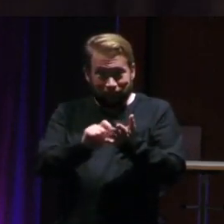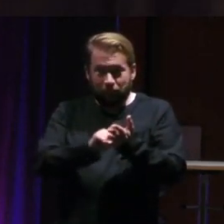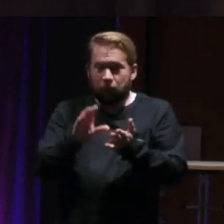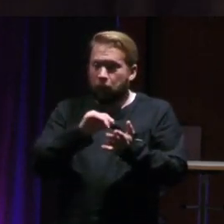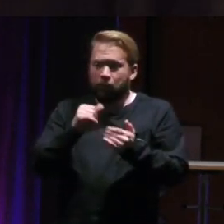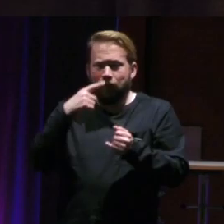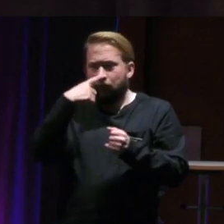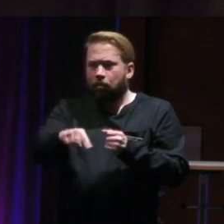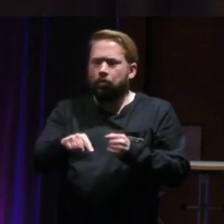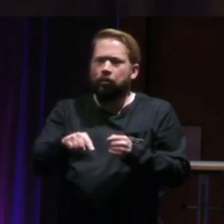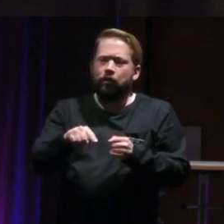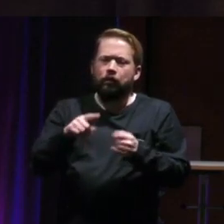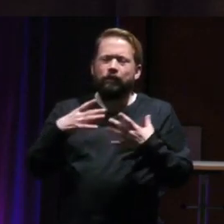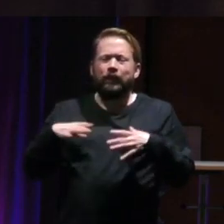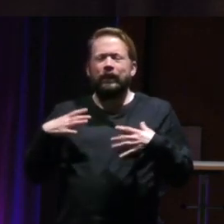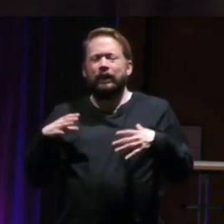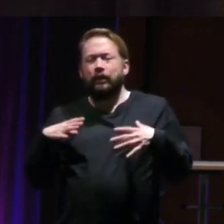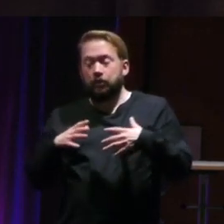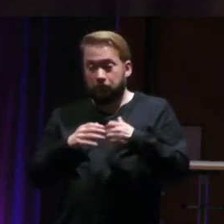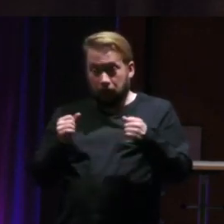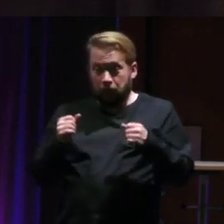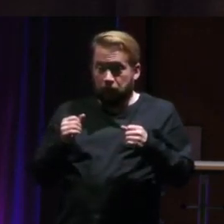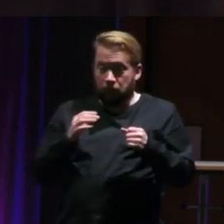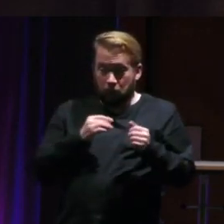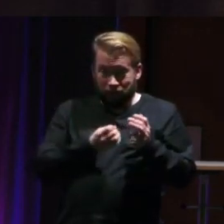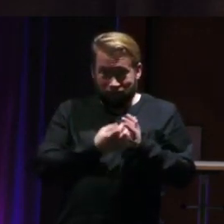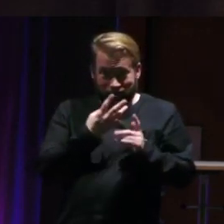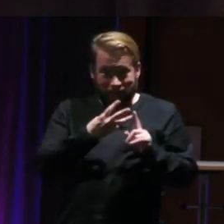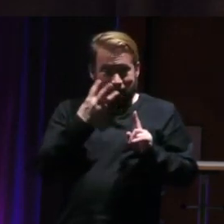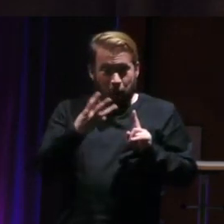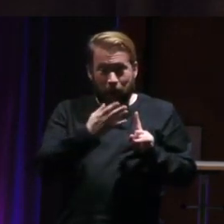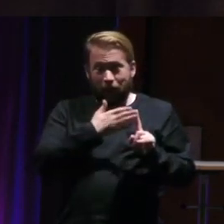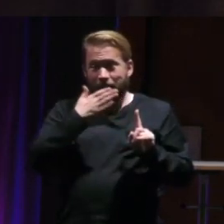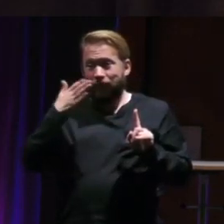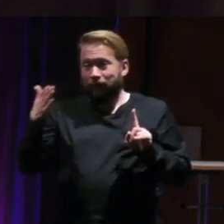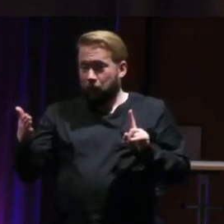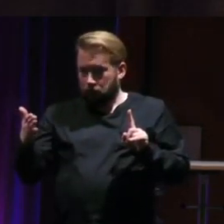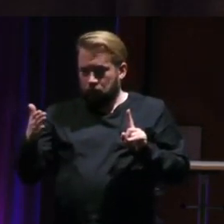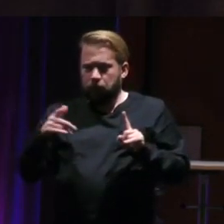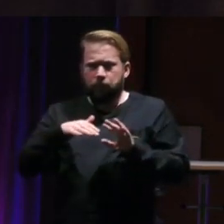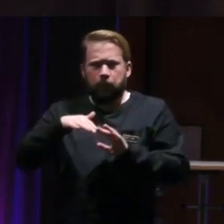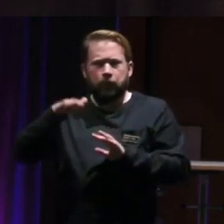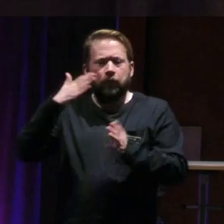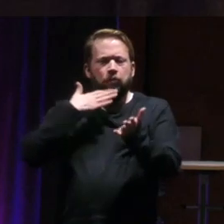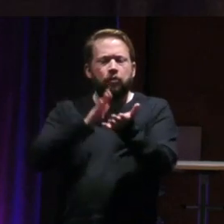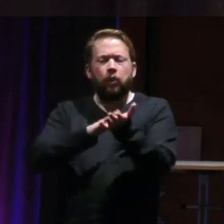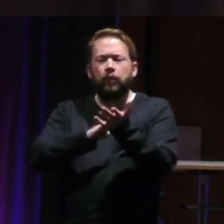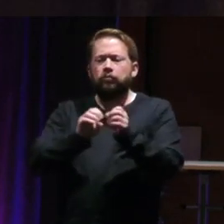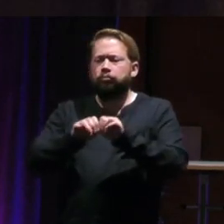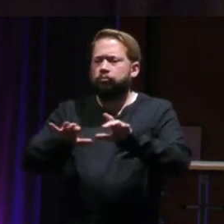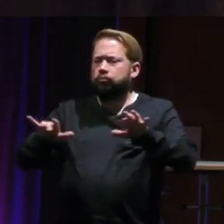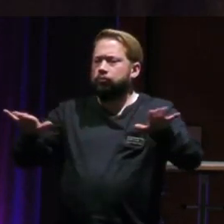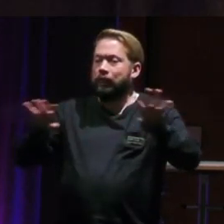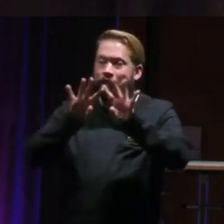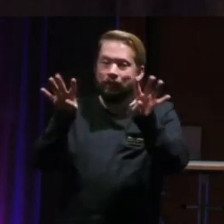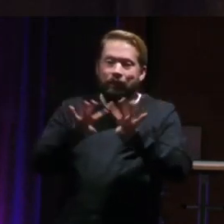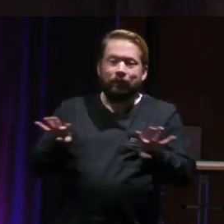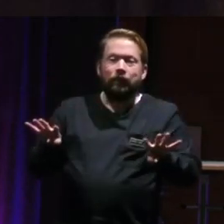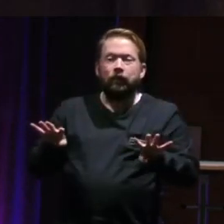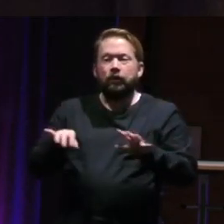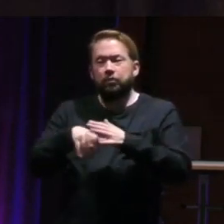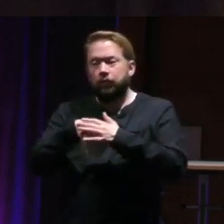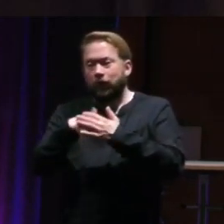3 years, it became one of the most quotated and popular media in Russian internet,